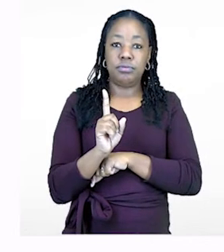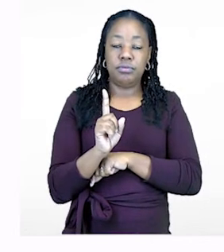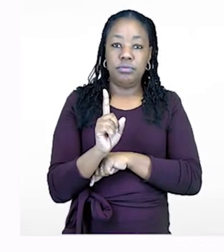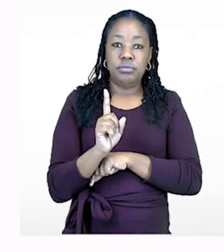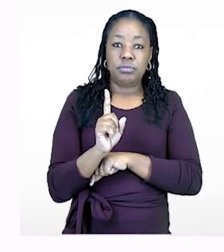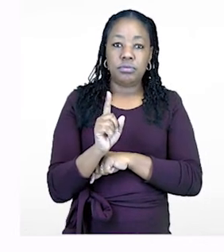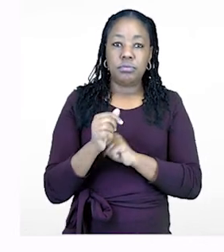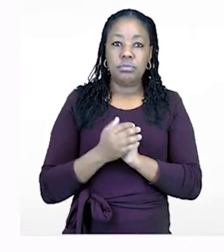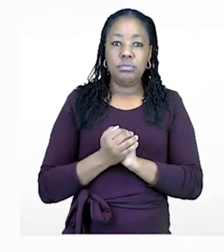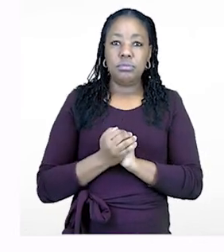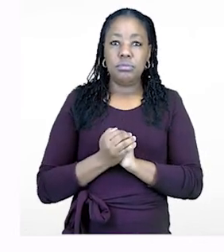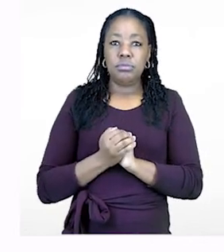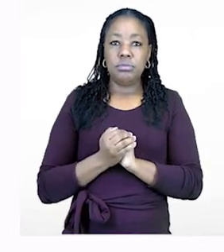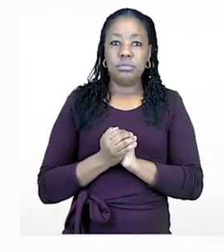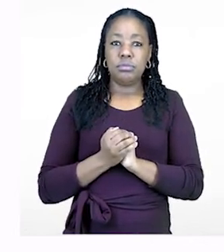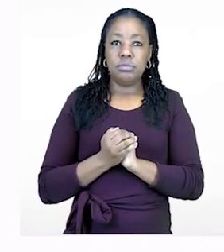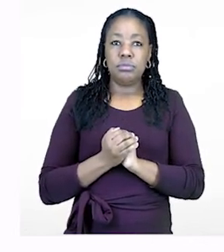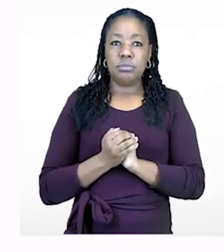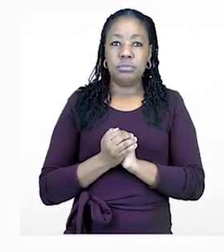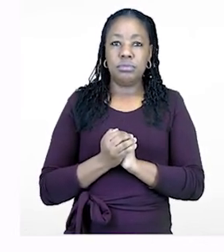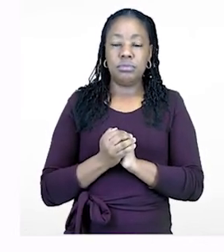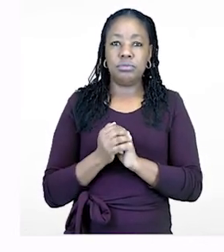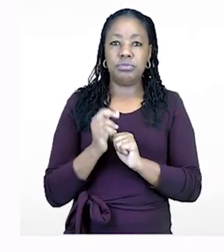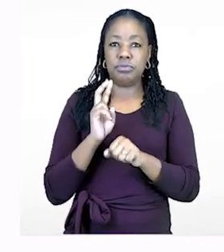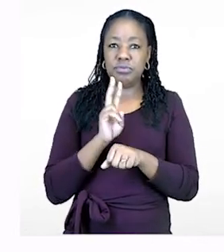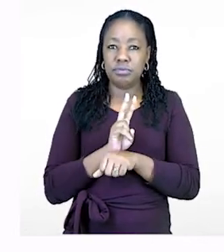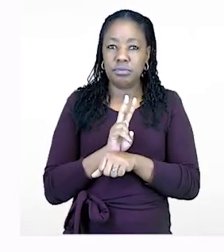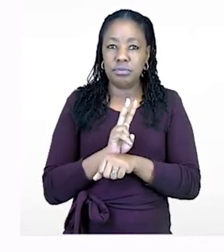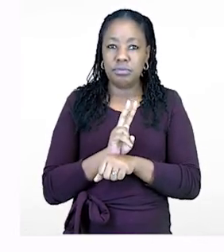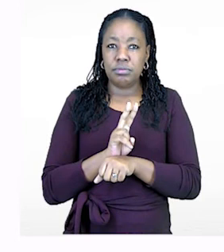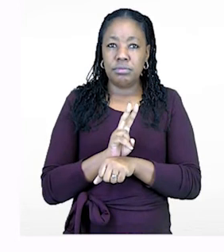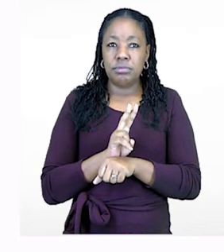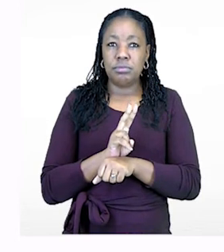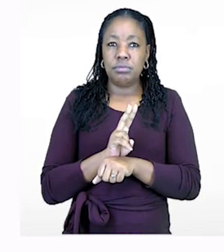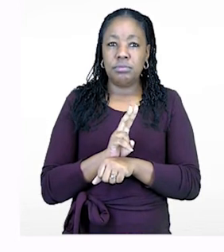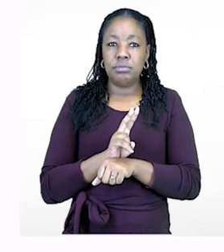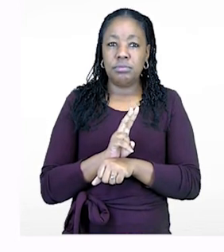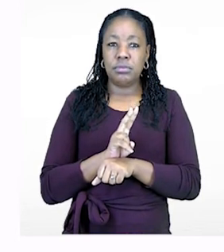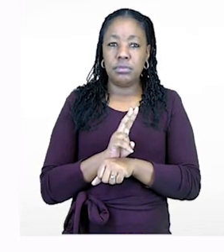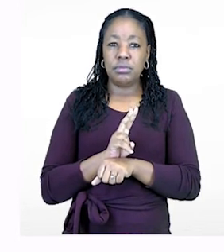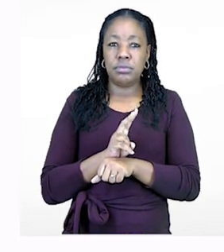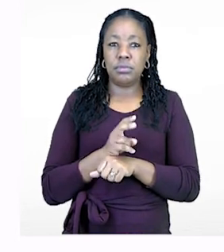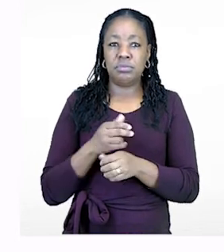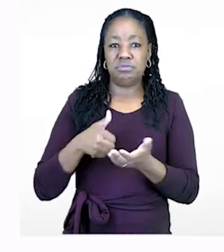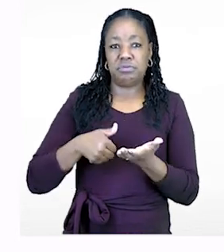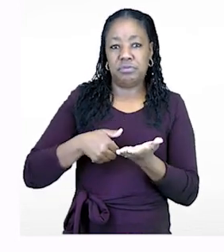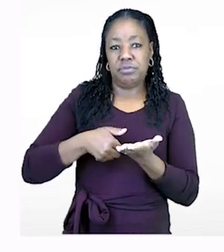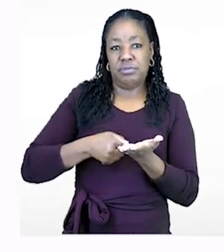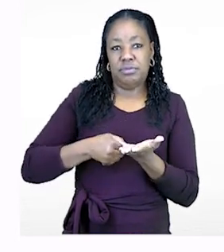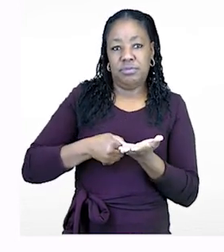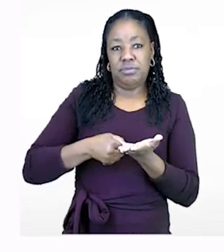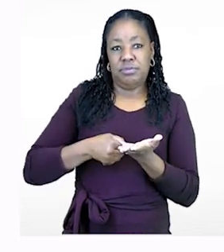done. The next thing that we are being asked to look for and count is a stapler.